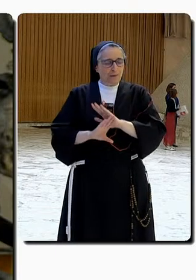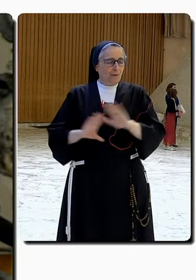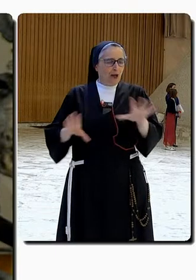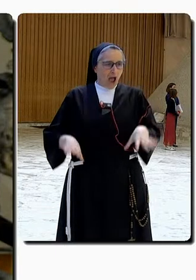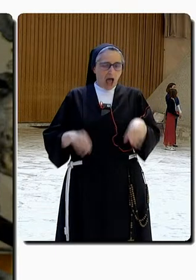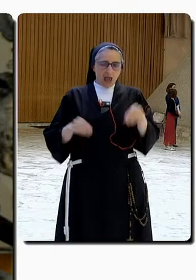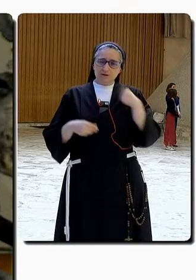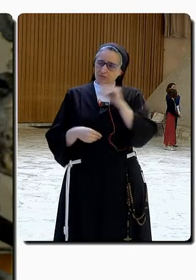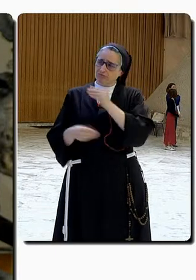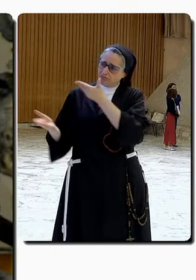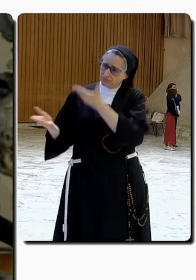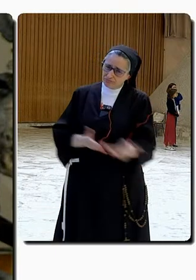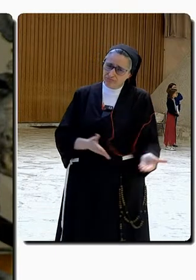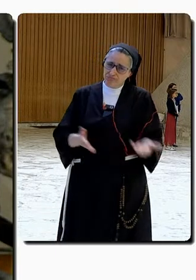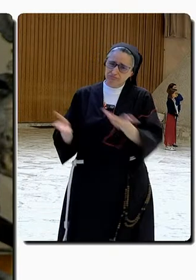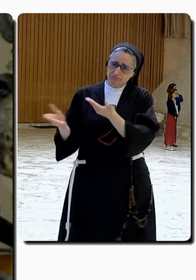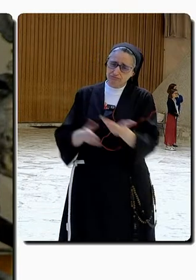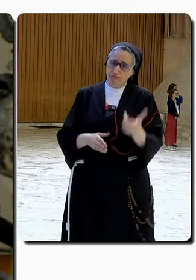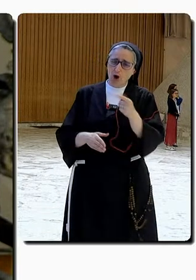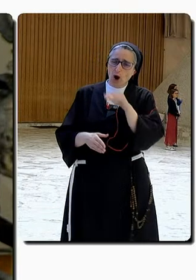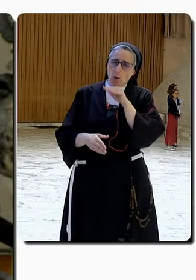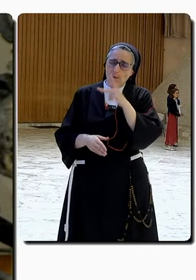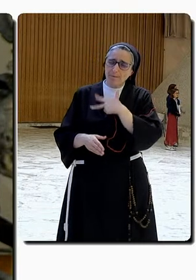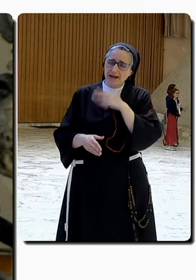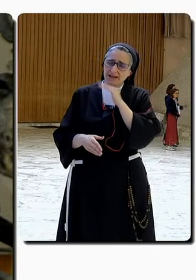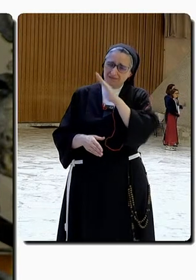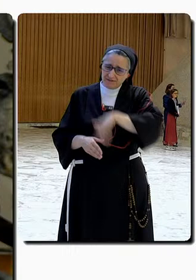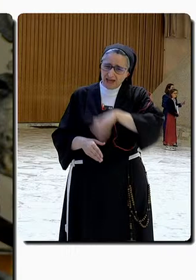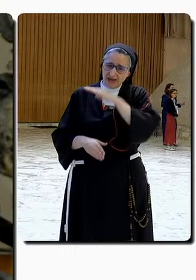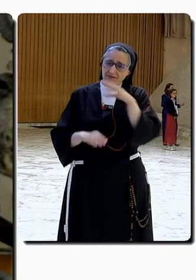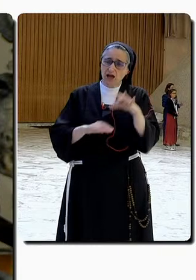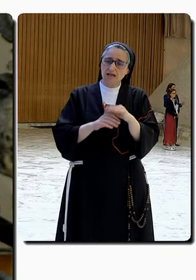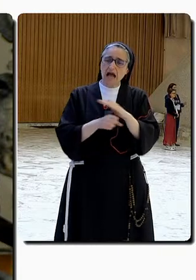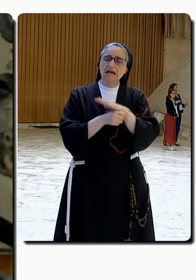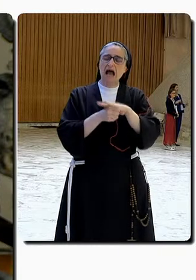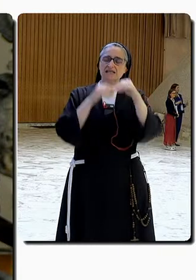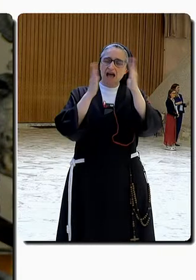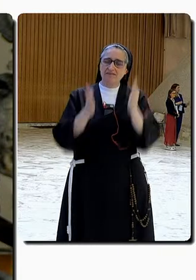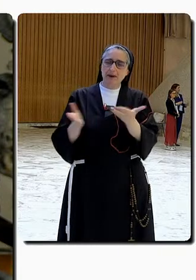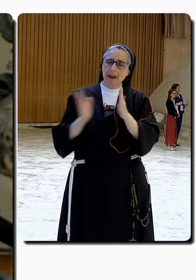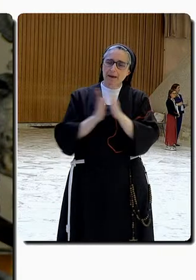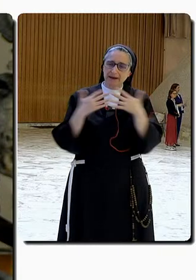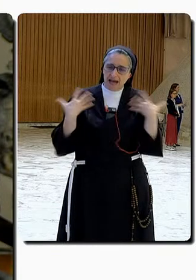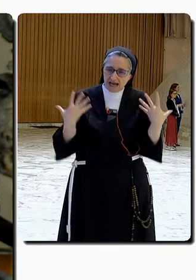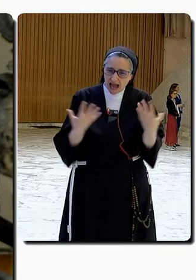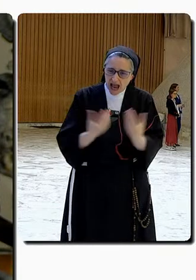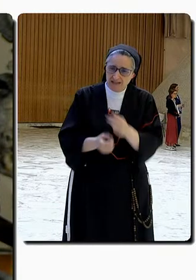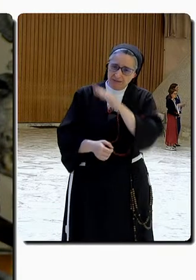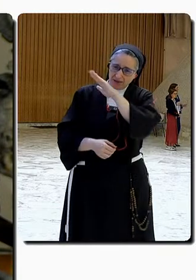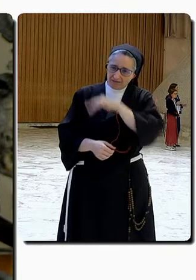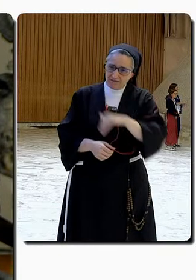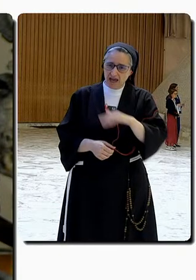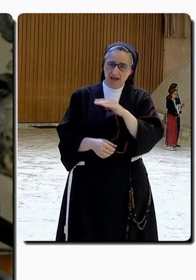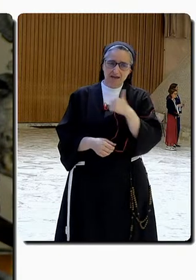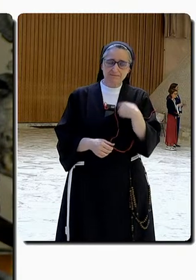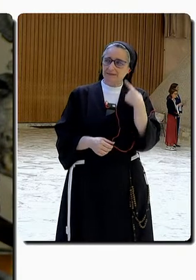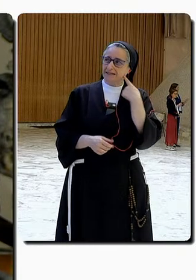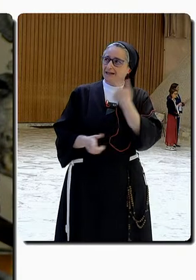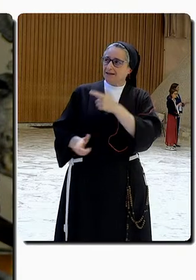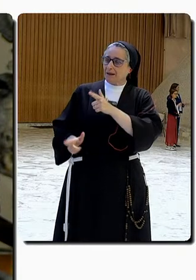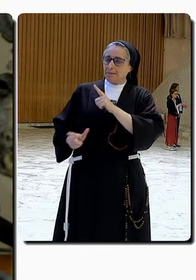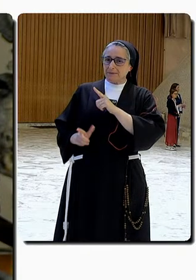to gathering of married couples at family home. We pray together with him, and all of us youth felt strengthened